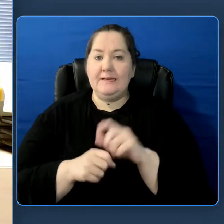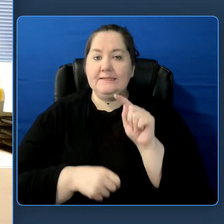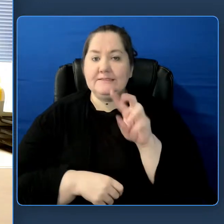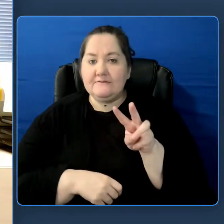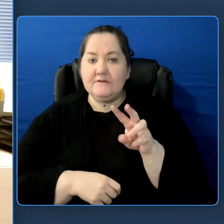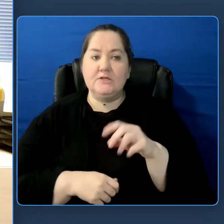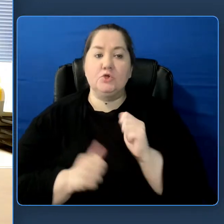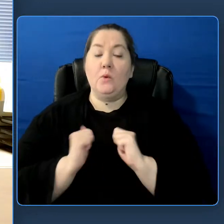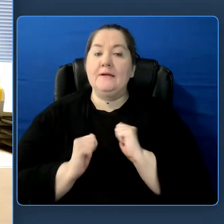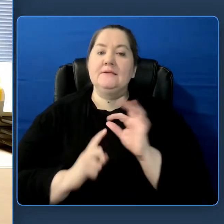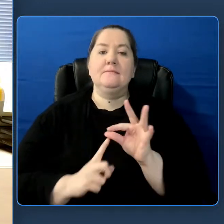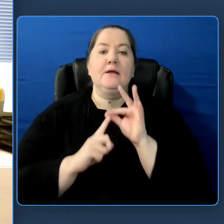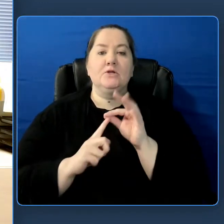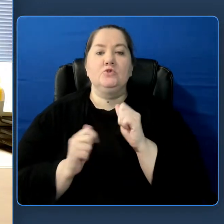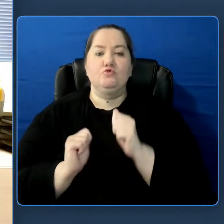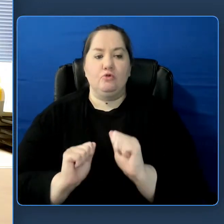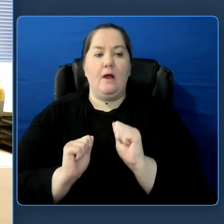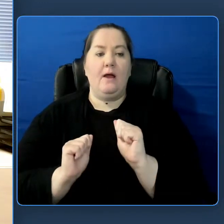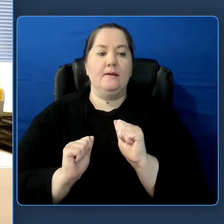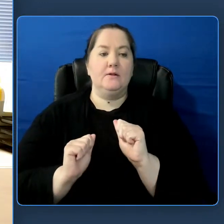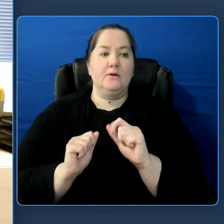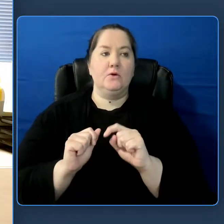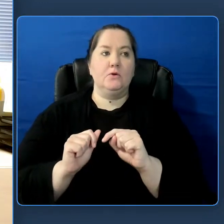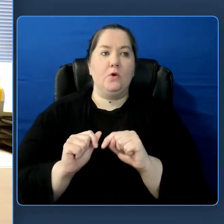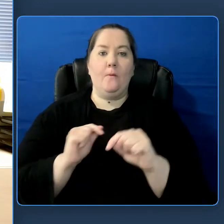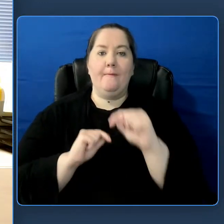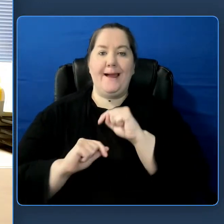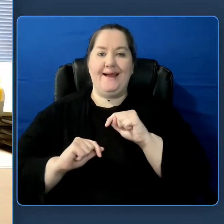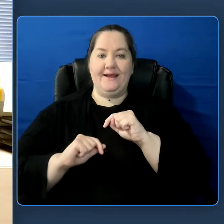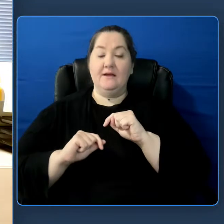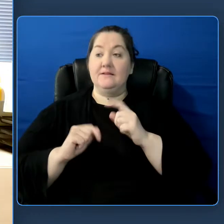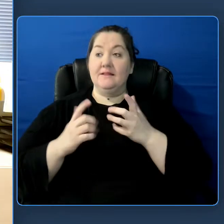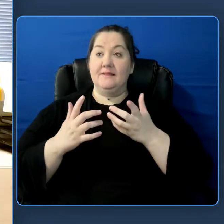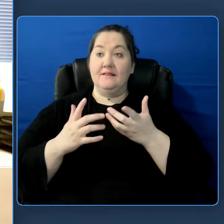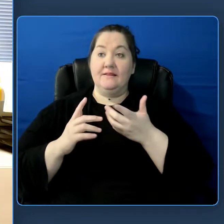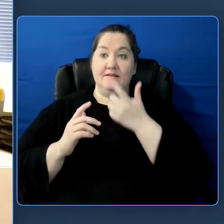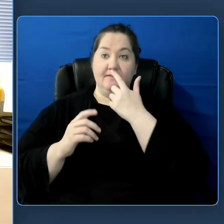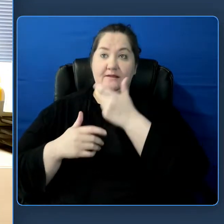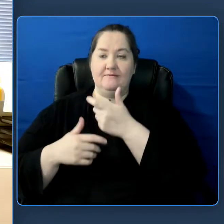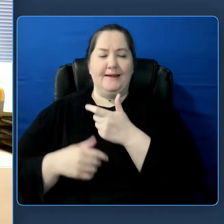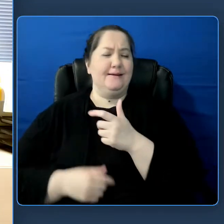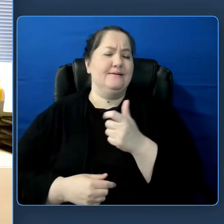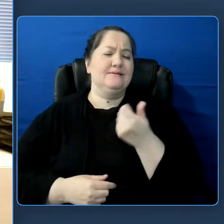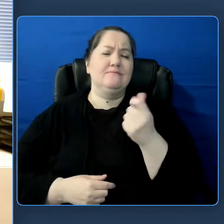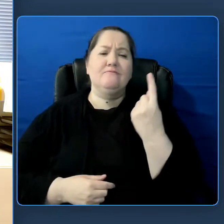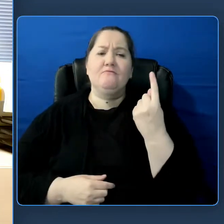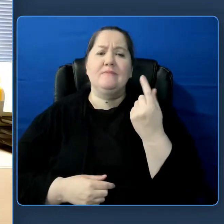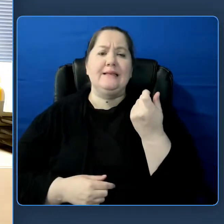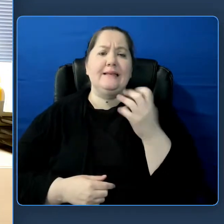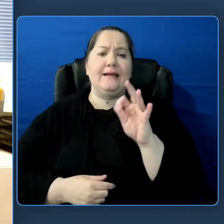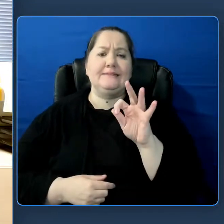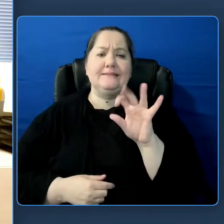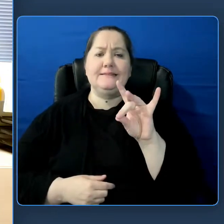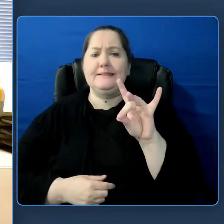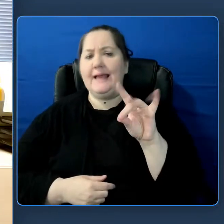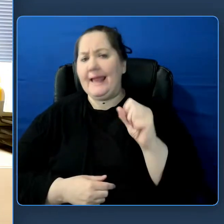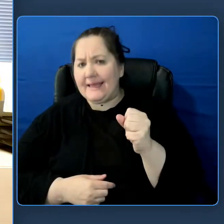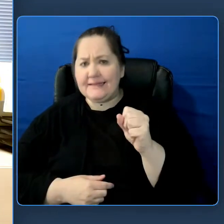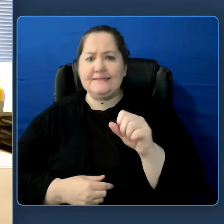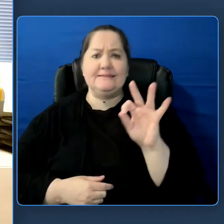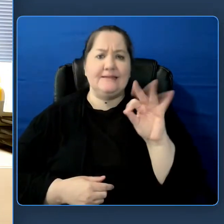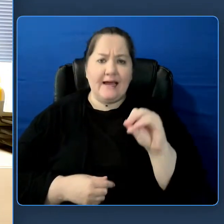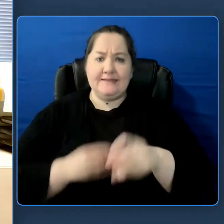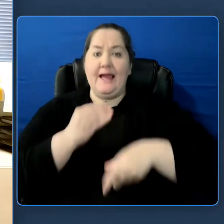TV show, particularly when they tried to go back and like do them after like something from the 80s or 90s. They're trying to add audio description